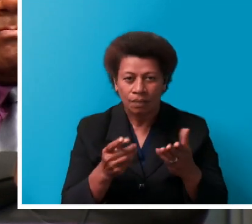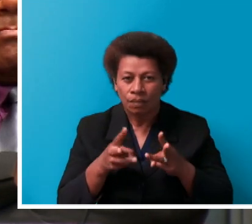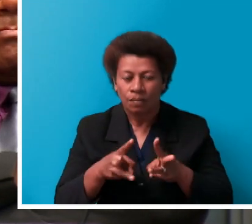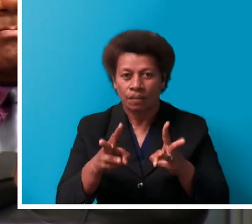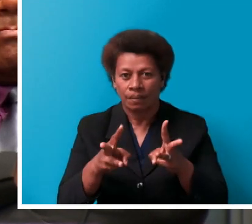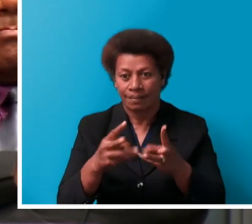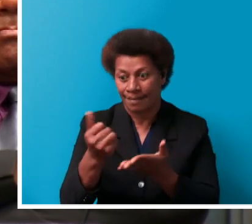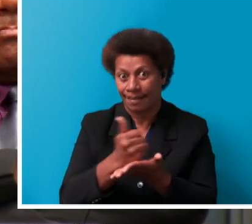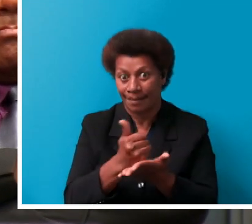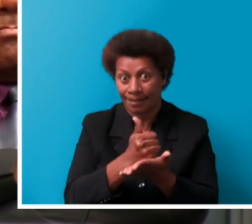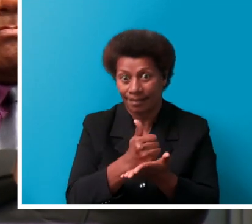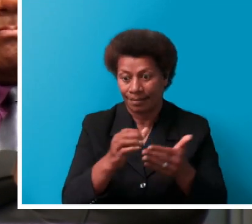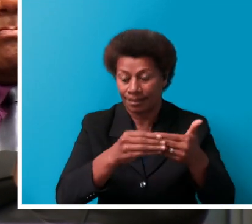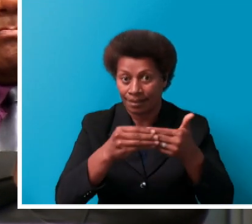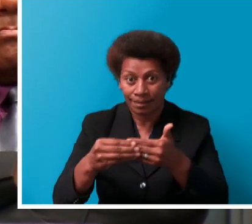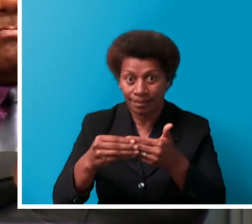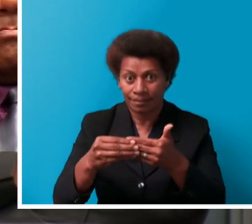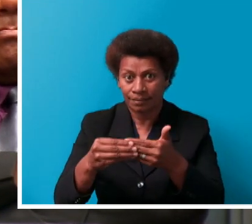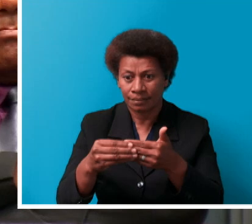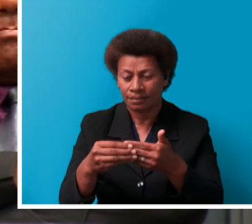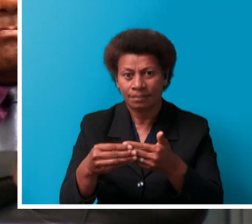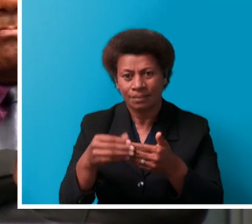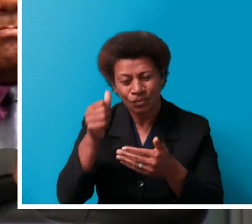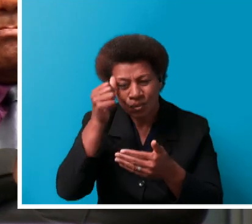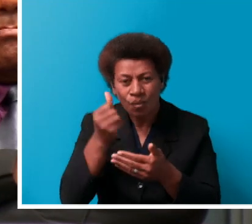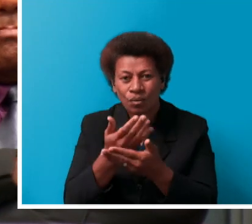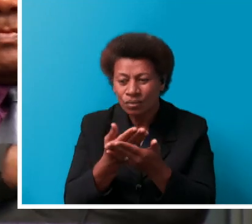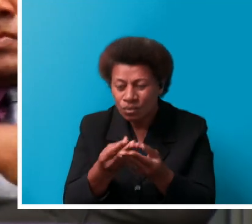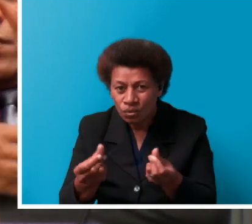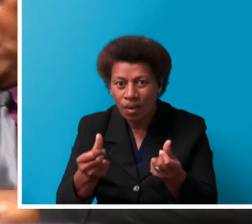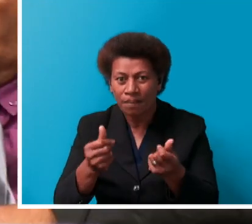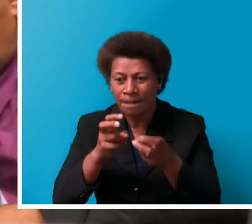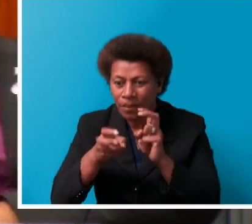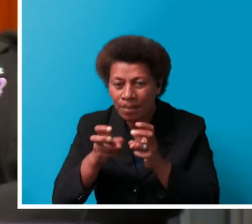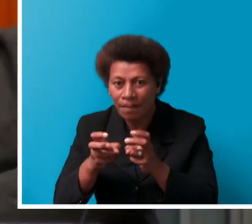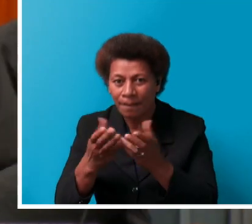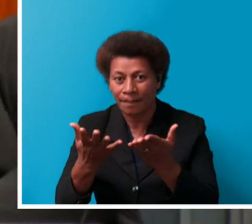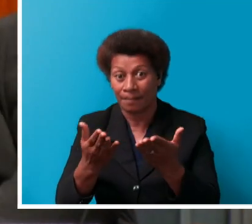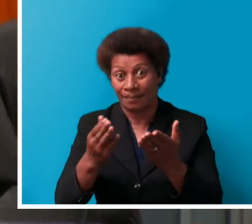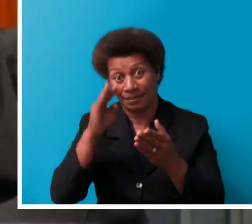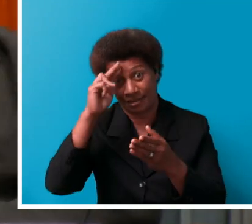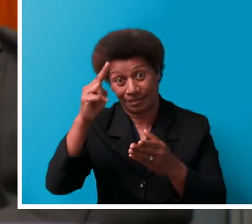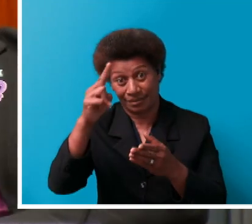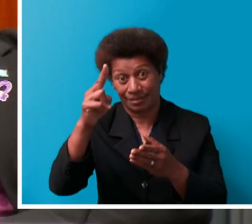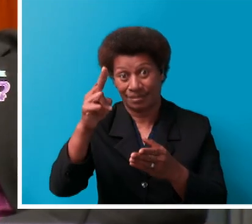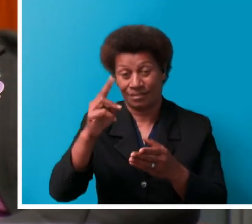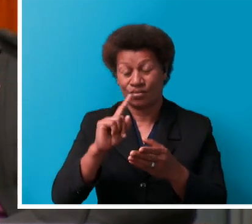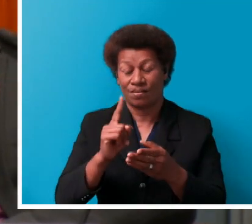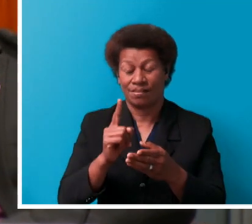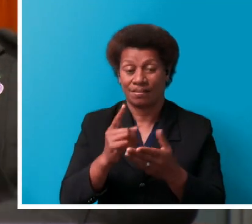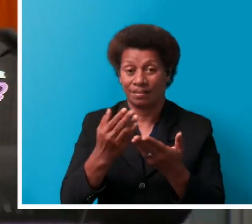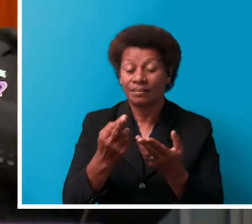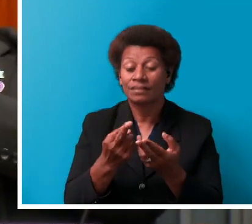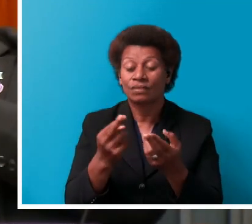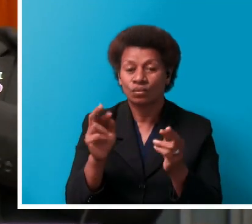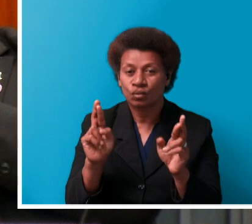lead, to create solutions will not only help us build a more resilient nation, it will also reduce